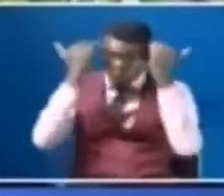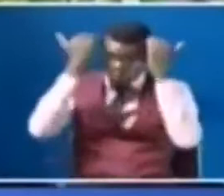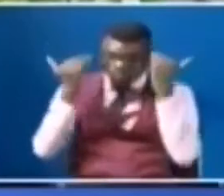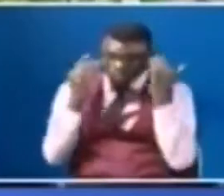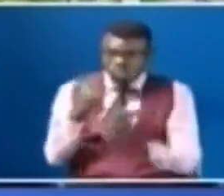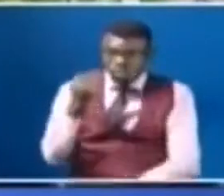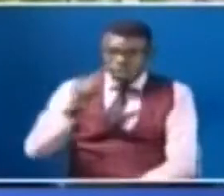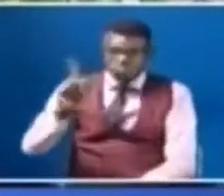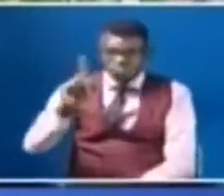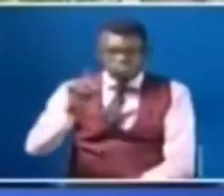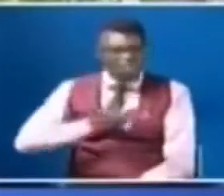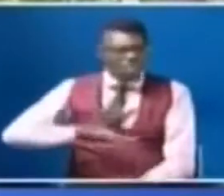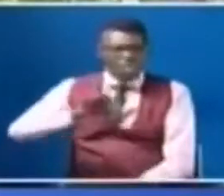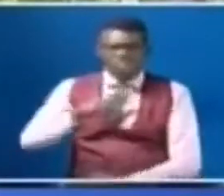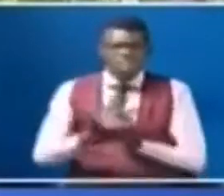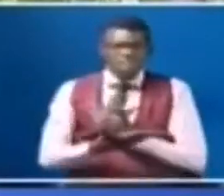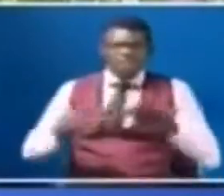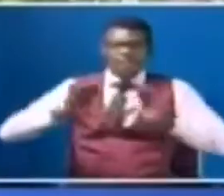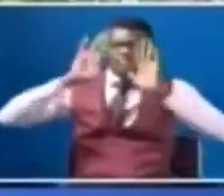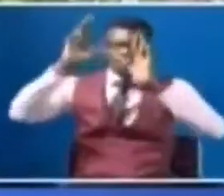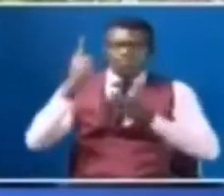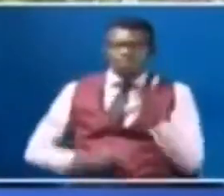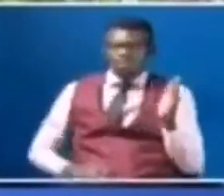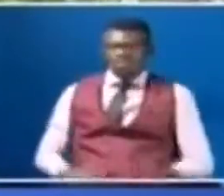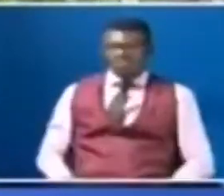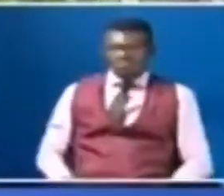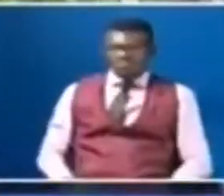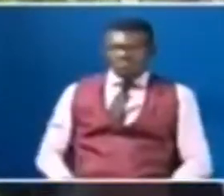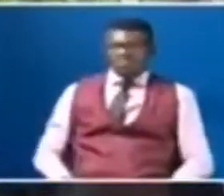anywhere, as long as there's that goodwill. Tobias Chanji, KTN.